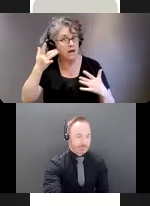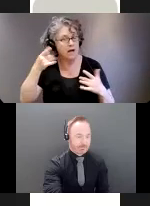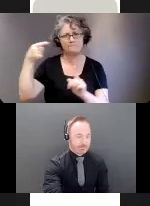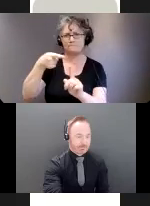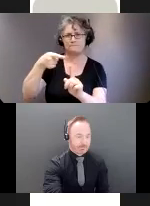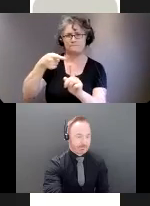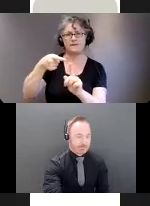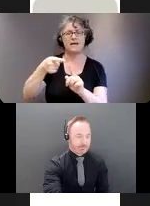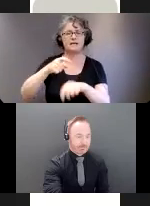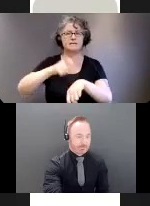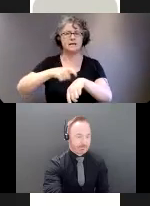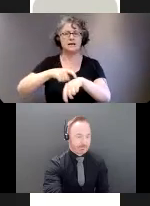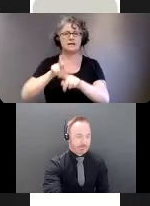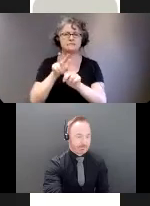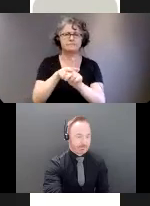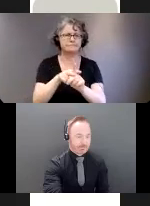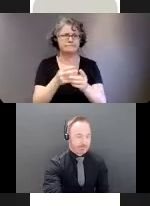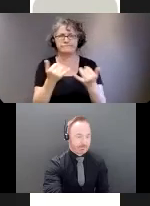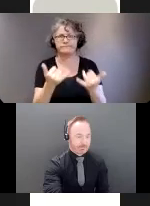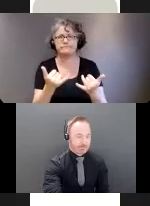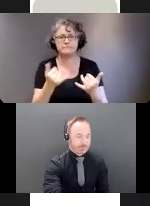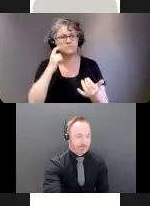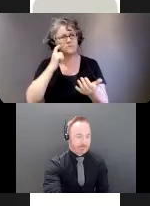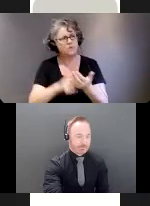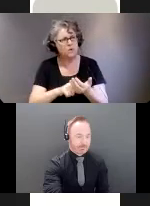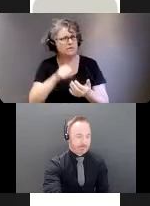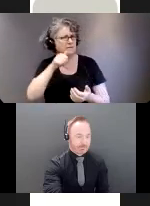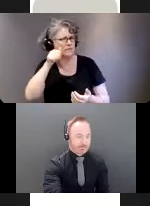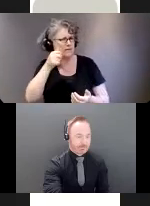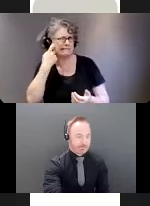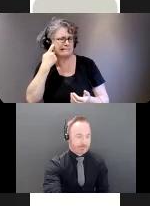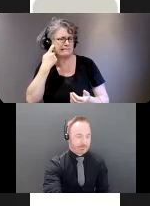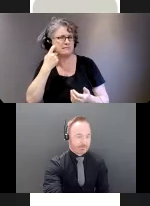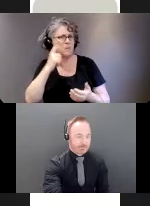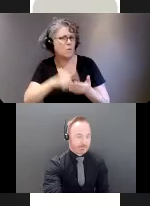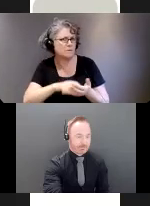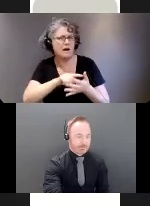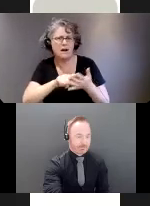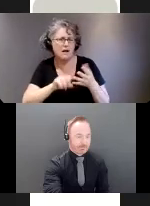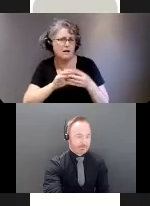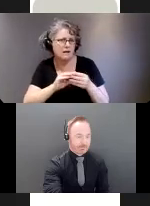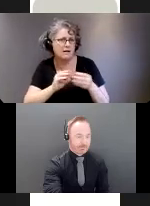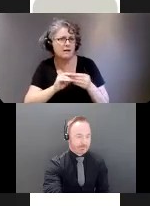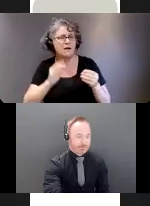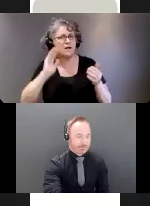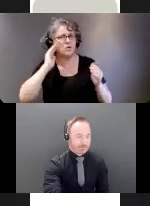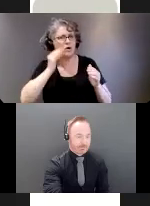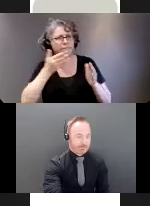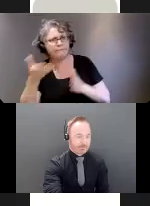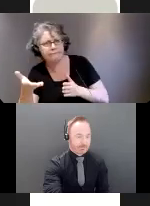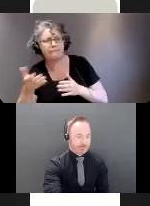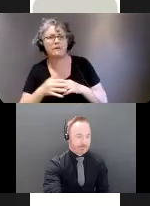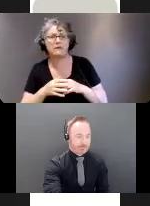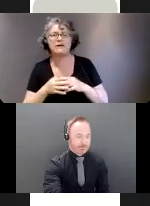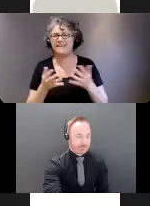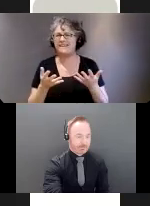often time relevant. So we're saying, I noticed this the other day, perhaps, and this is what I'm worried about. So if we go on to the